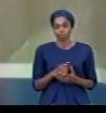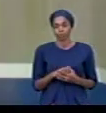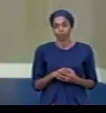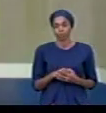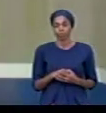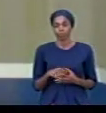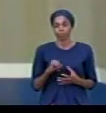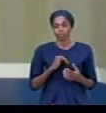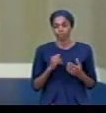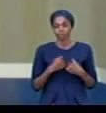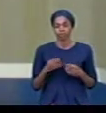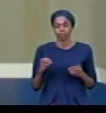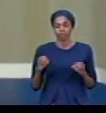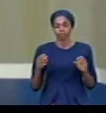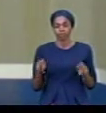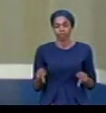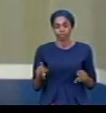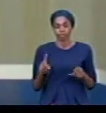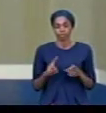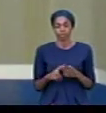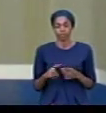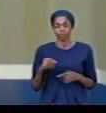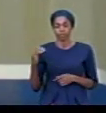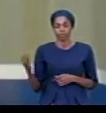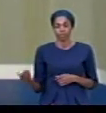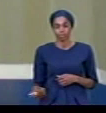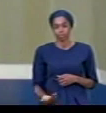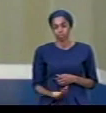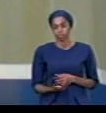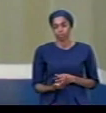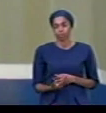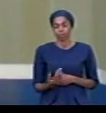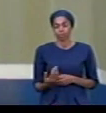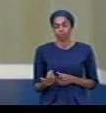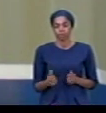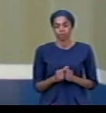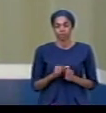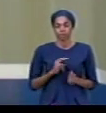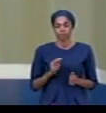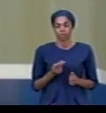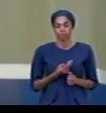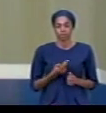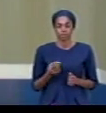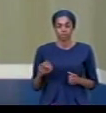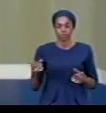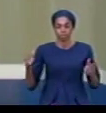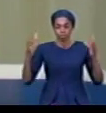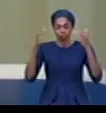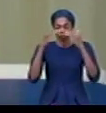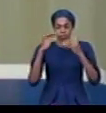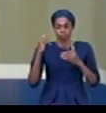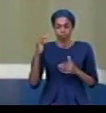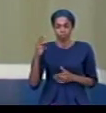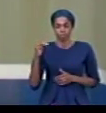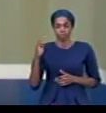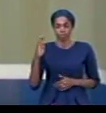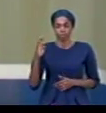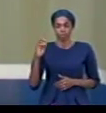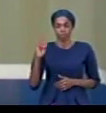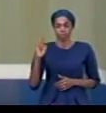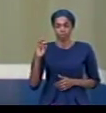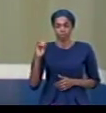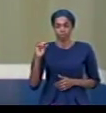name. I have the pleasure to welcome in our midst Bishop Andrew Achanya, General